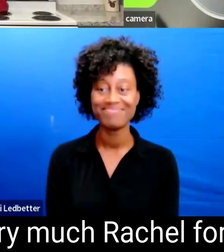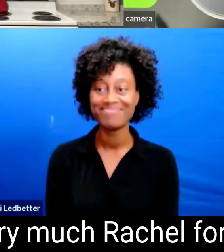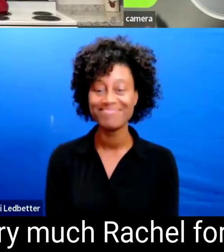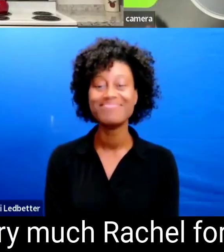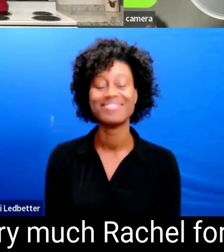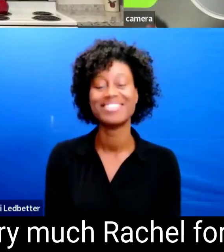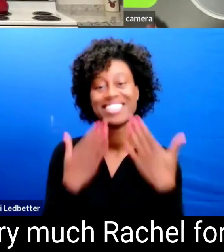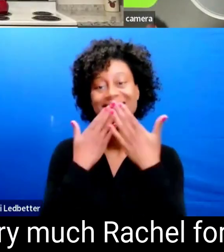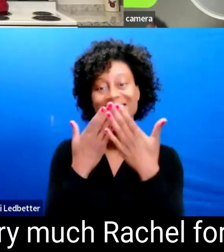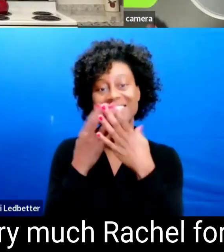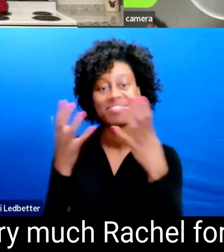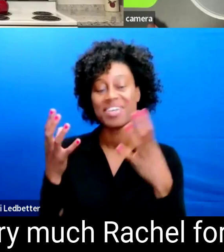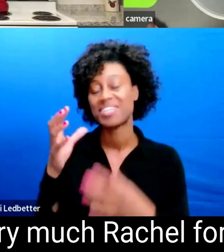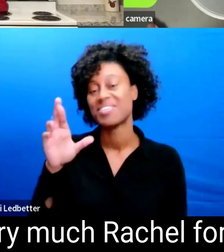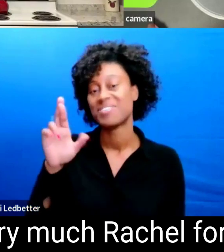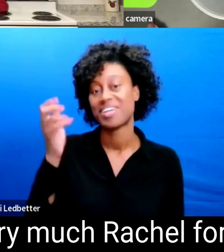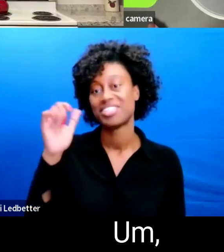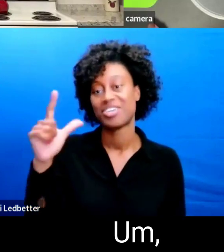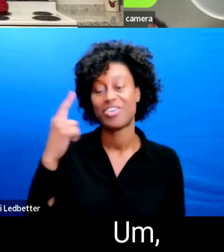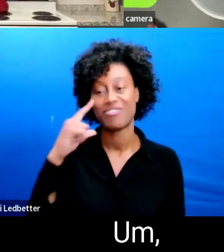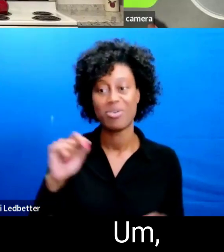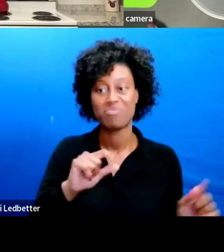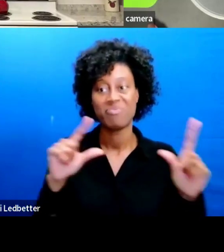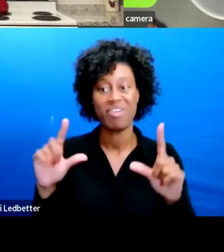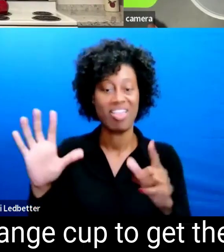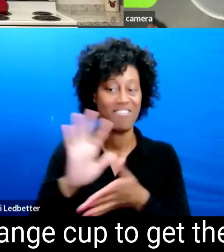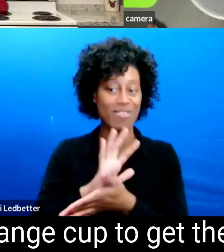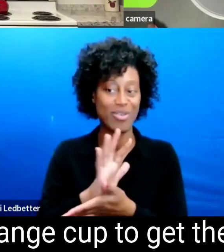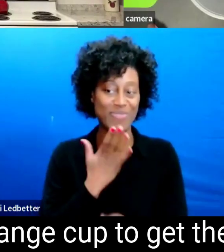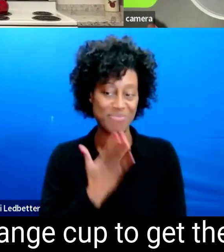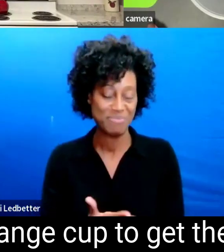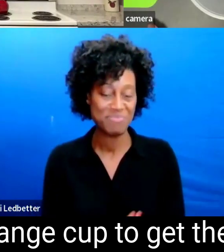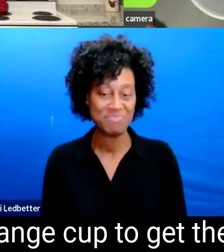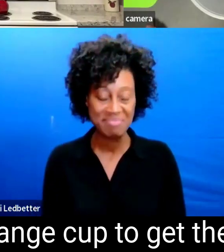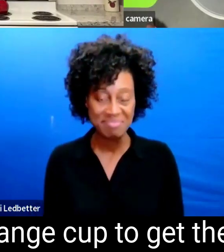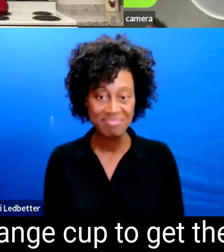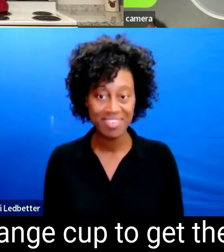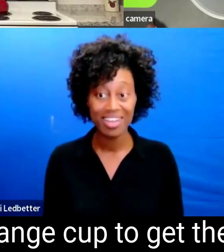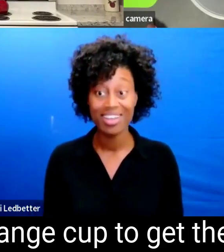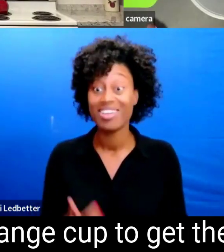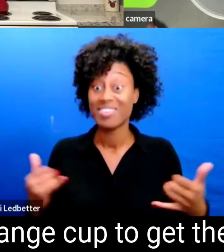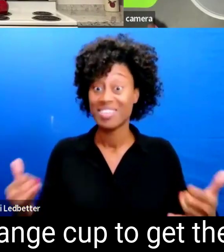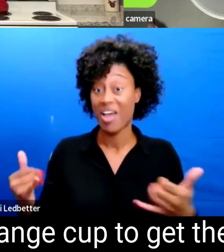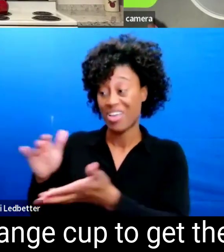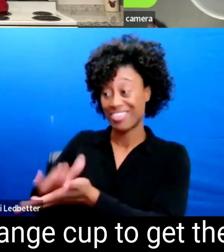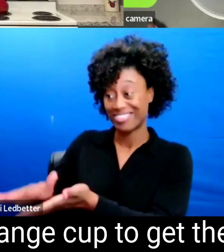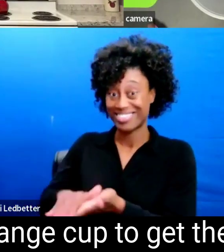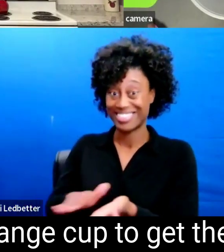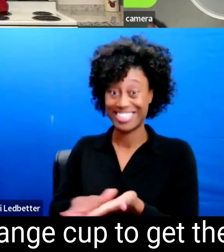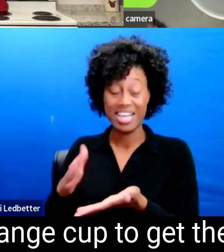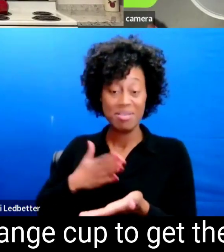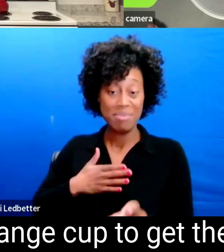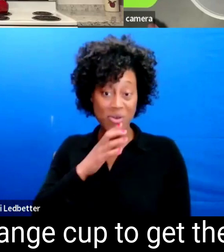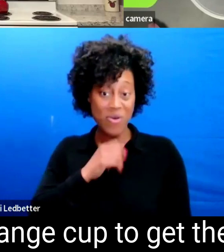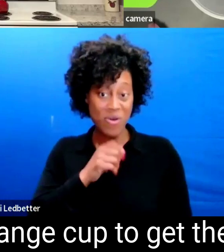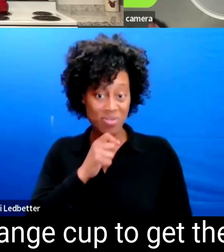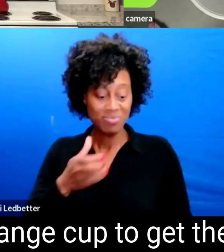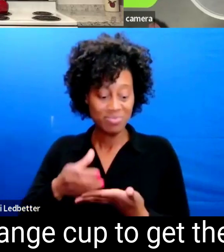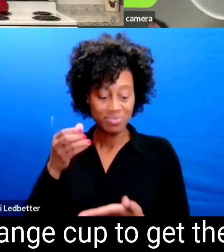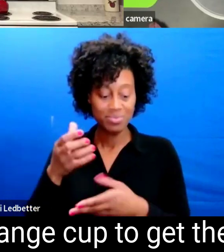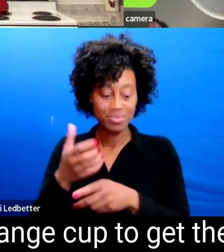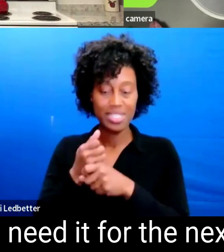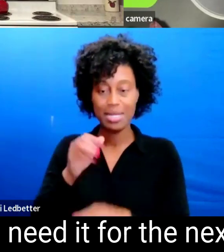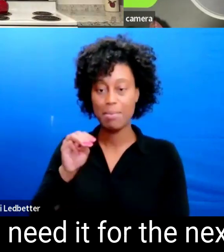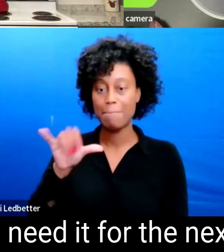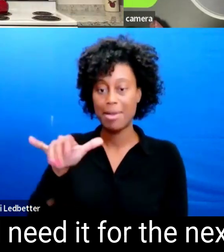Thank you very much, Rachel, for doing that video. I am rinsed my orange cup to get the mayonnaise